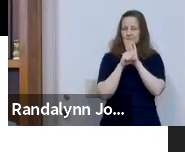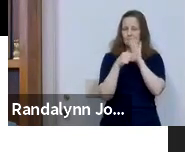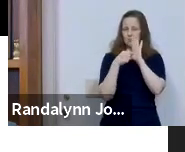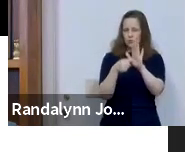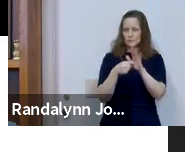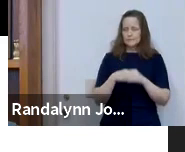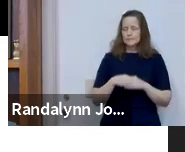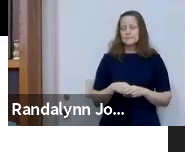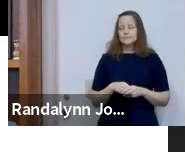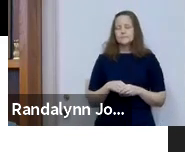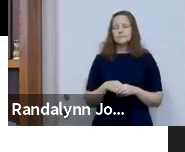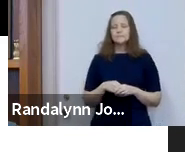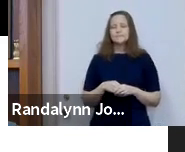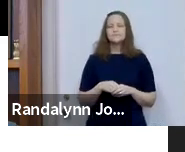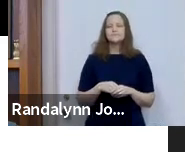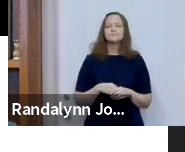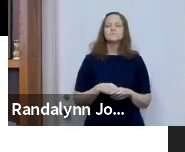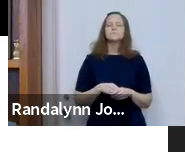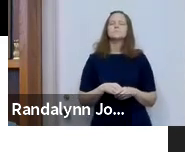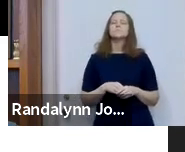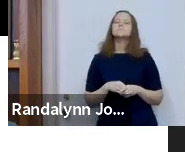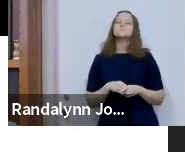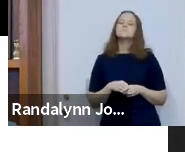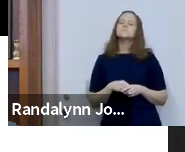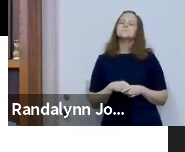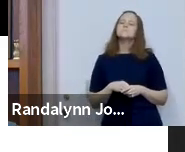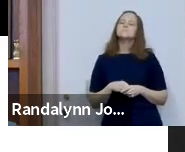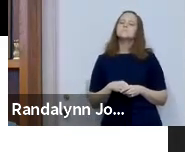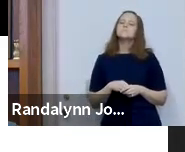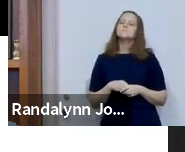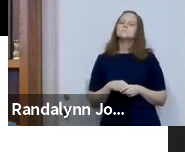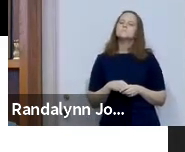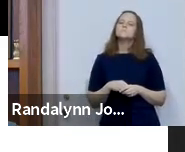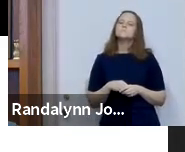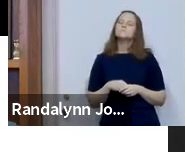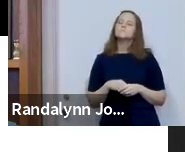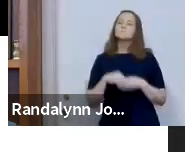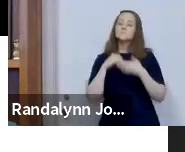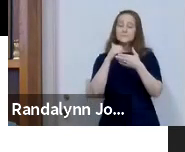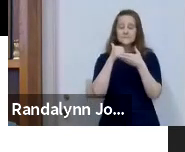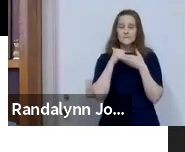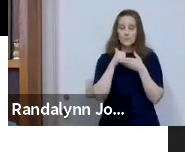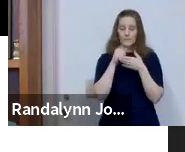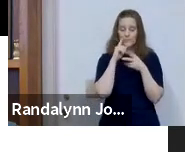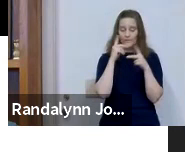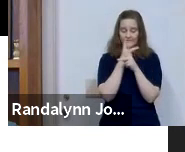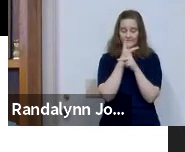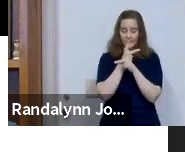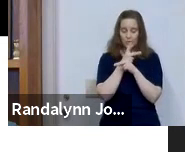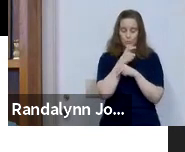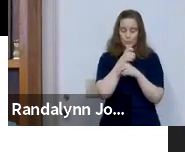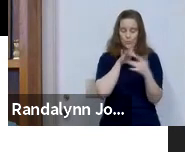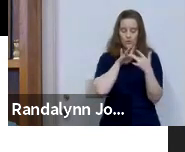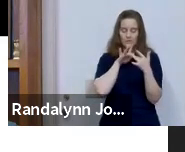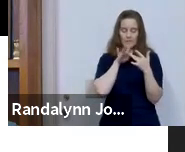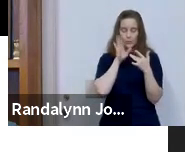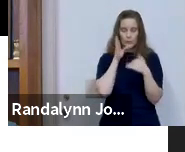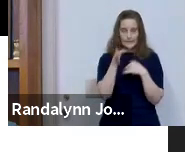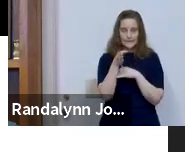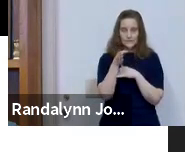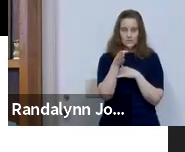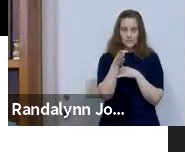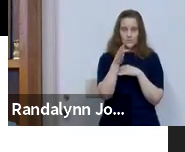there. So that really does help a lot as far as to figure out who close contacts might be.